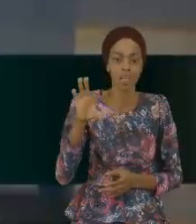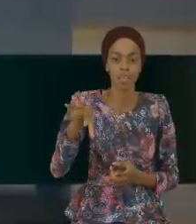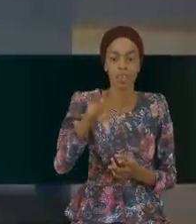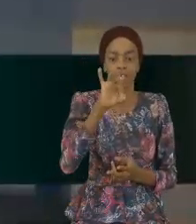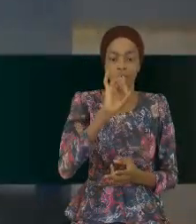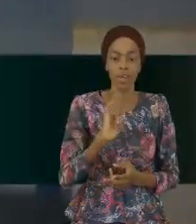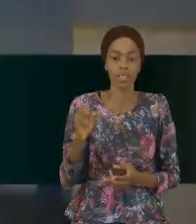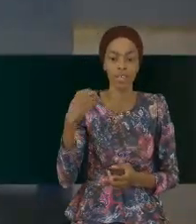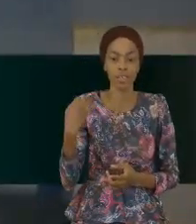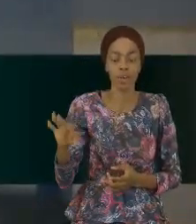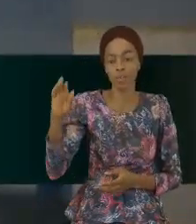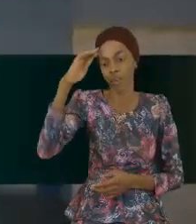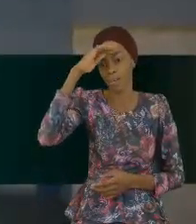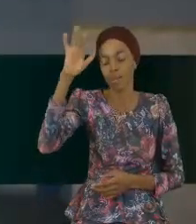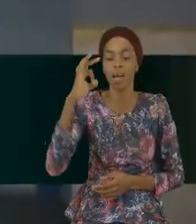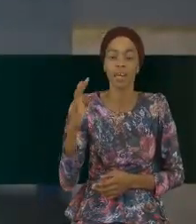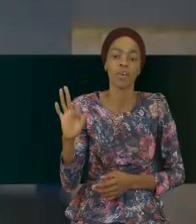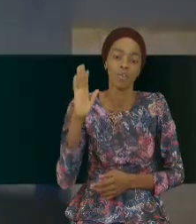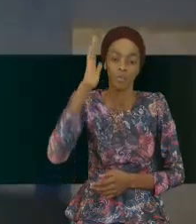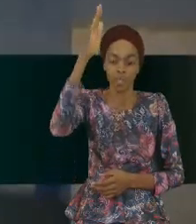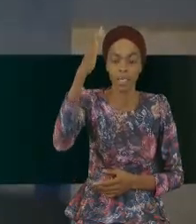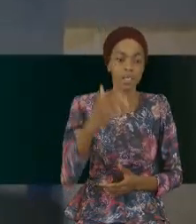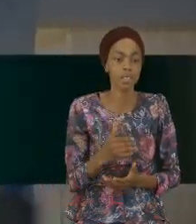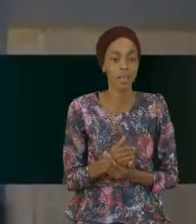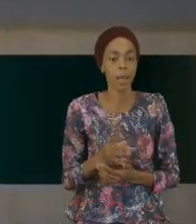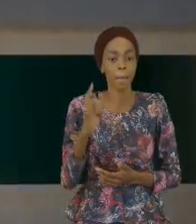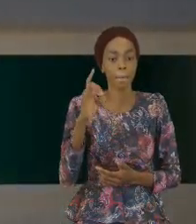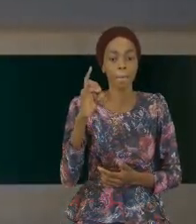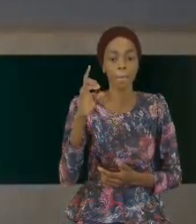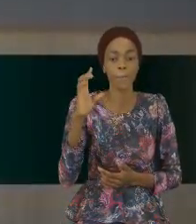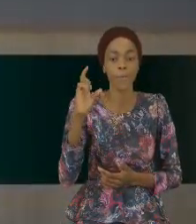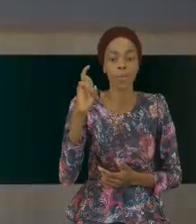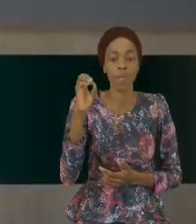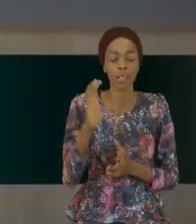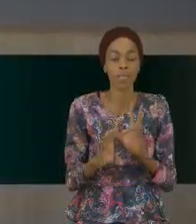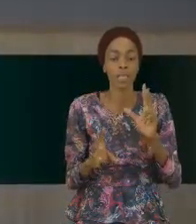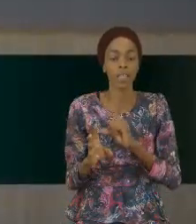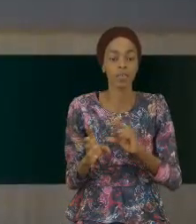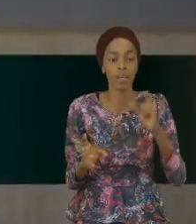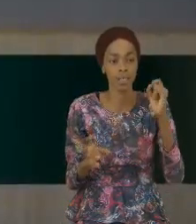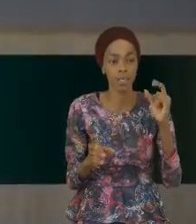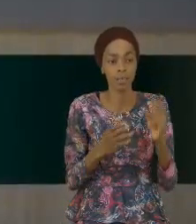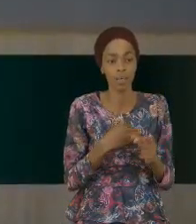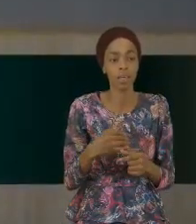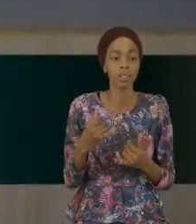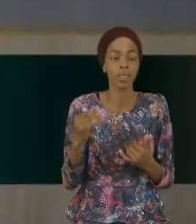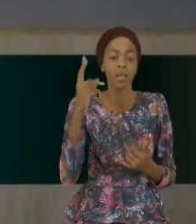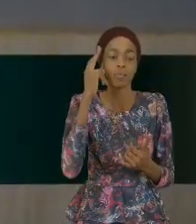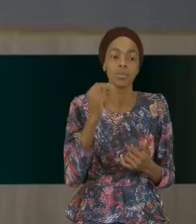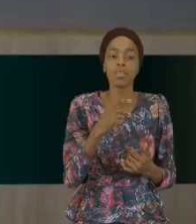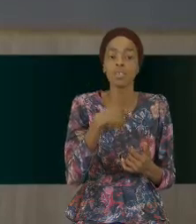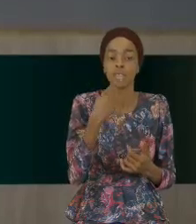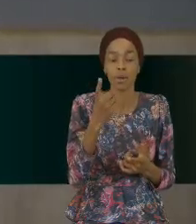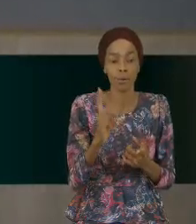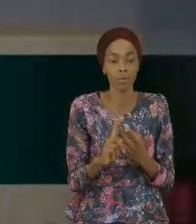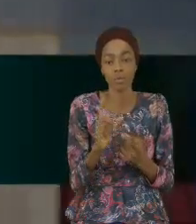Exodus chapter 3, and I'm reading from verse 11. And Moses said unto God, who am I?